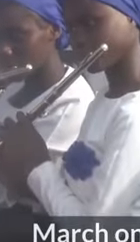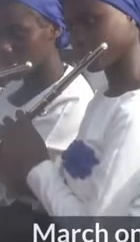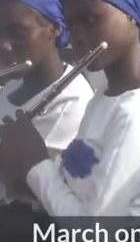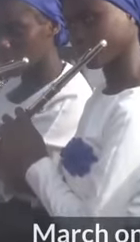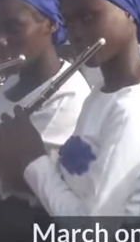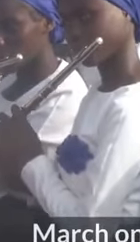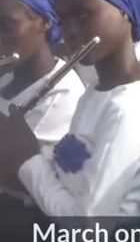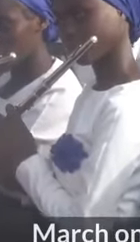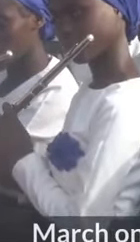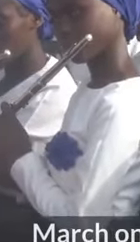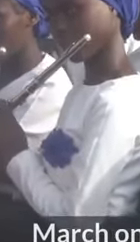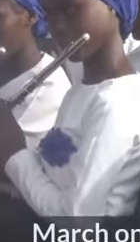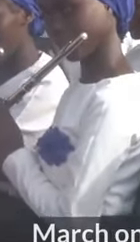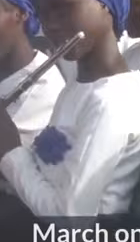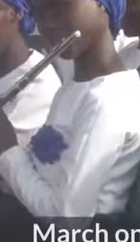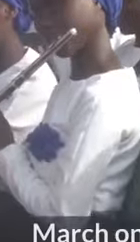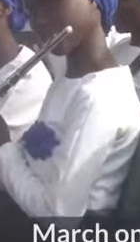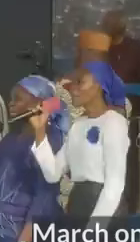Last verse.